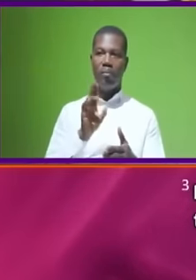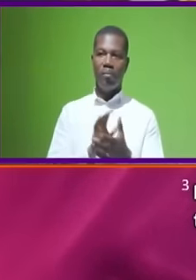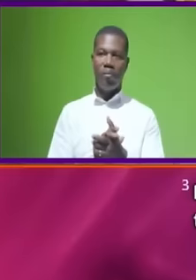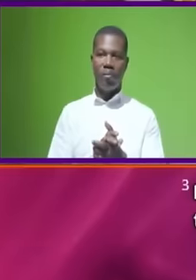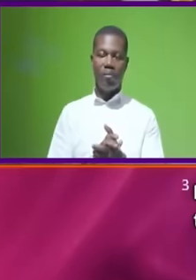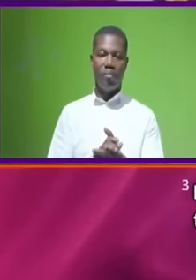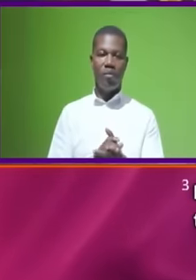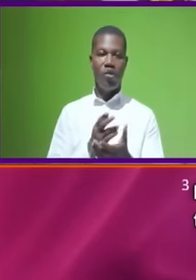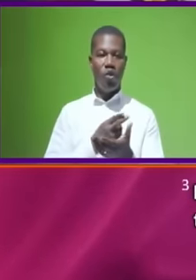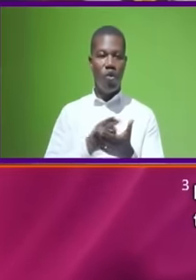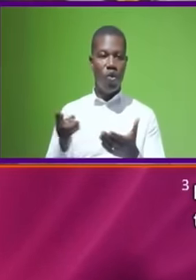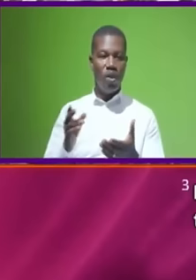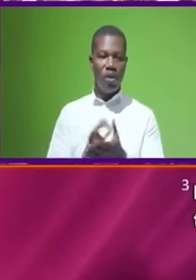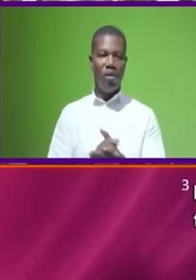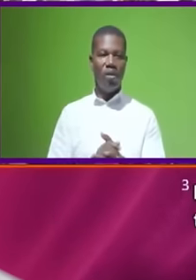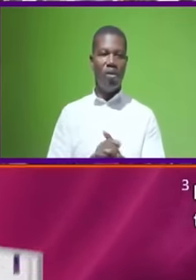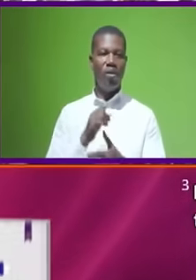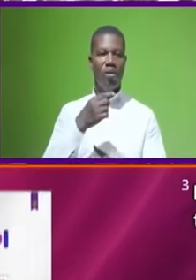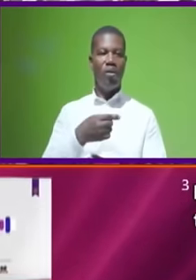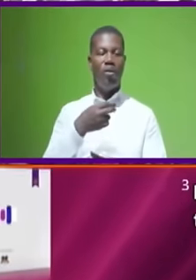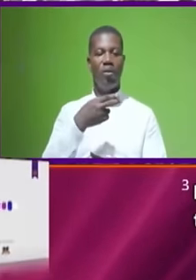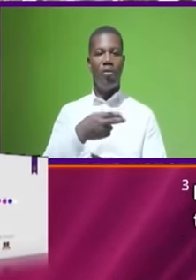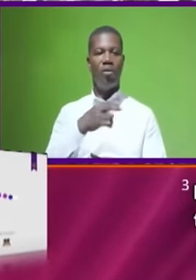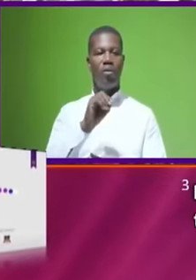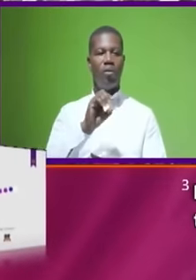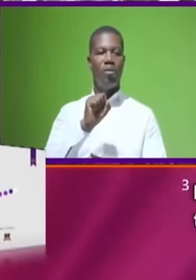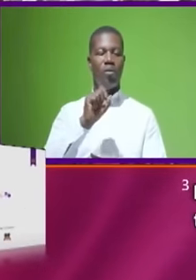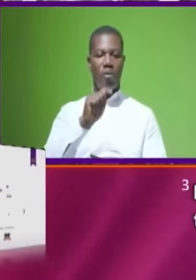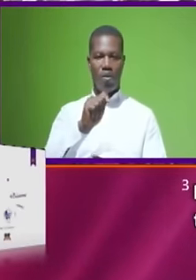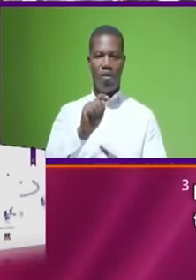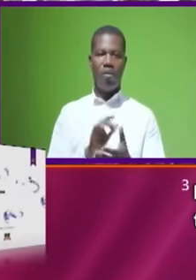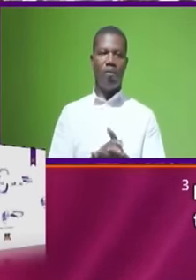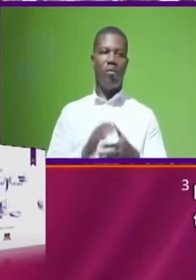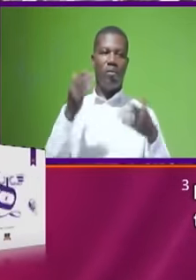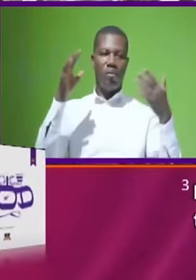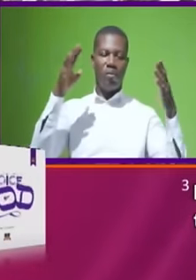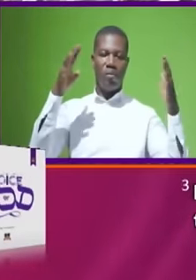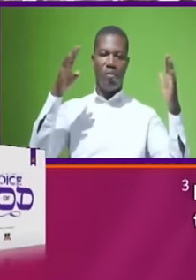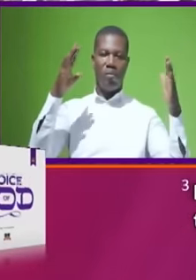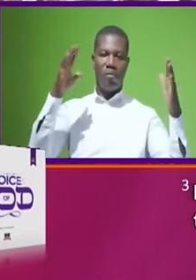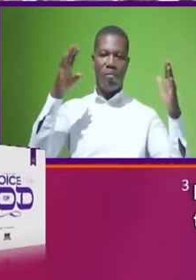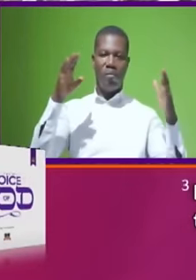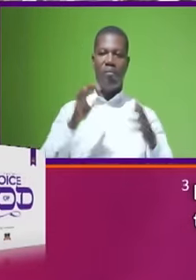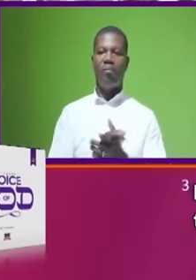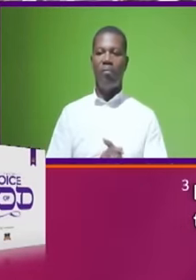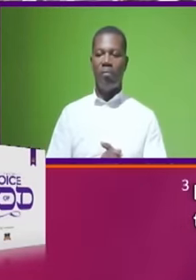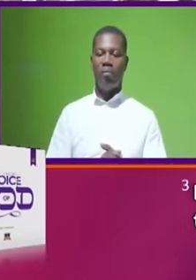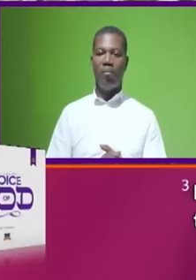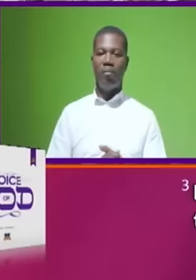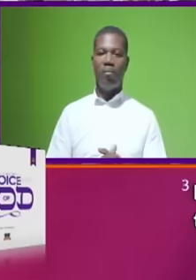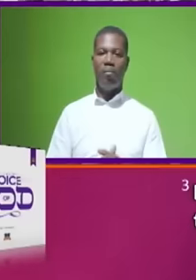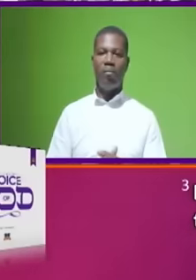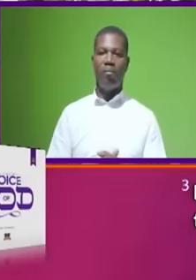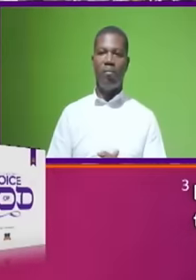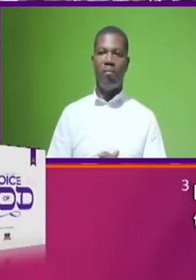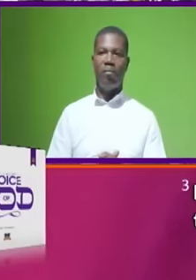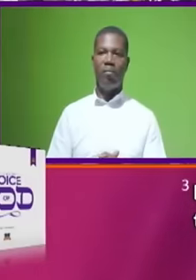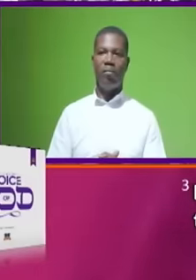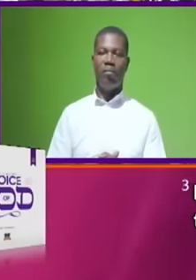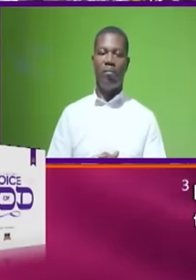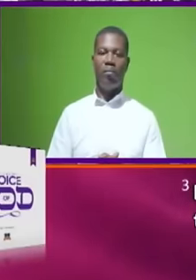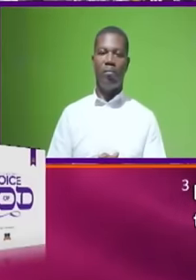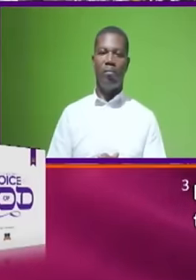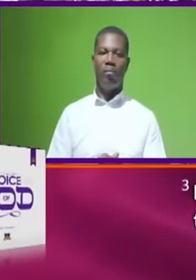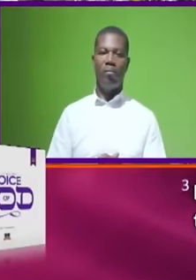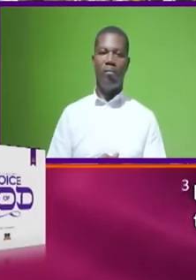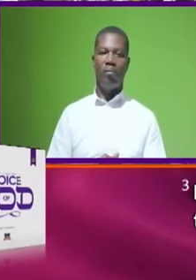By the power of the Holy Ghost. So before I came into being, all men of God and pastors will pray and say, by the power of